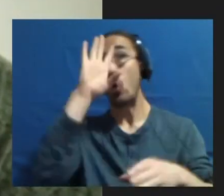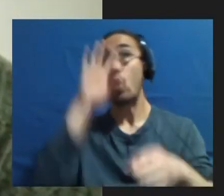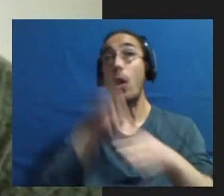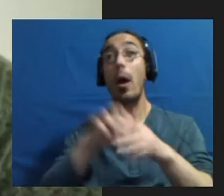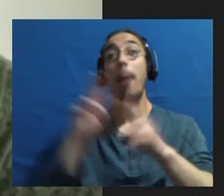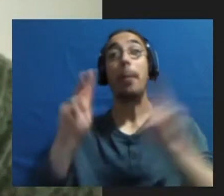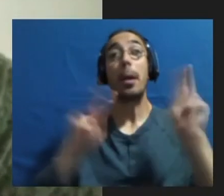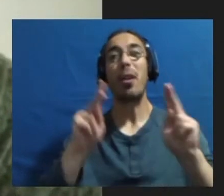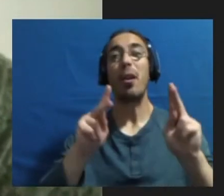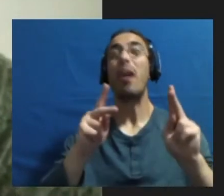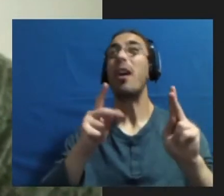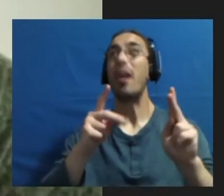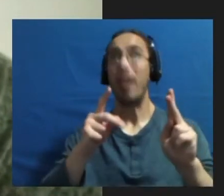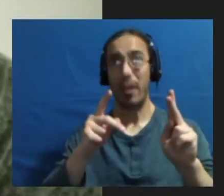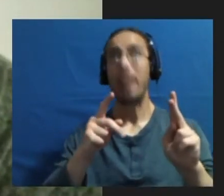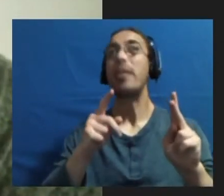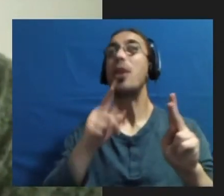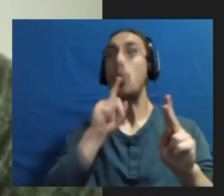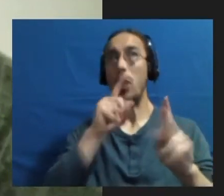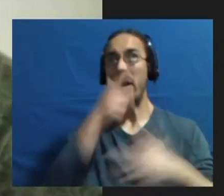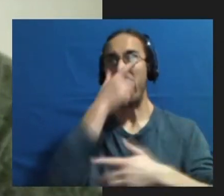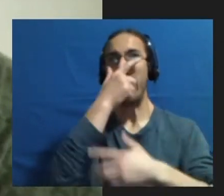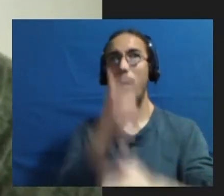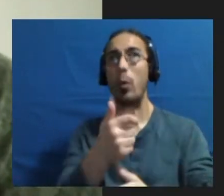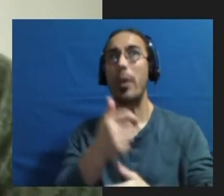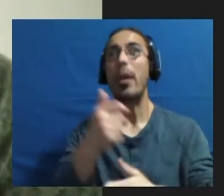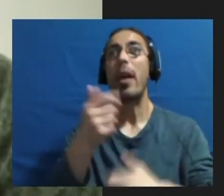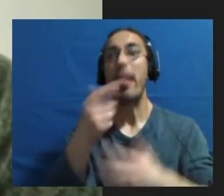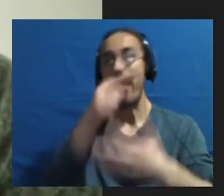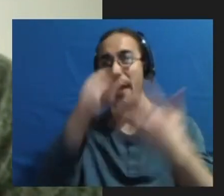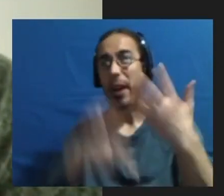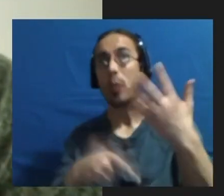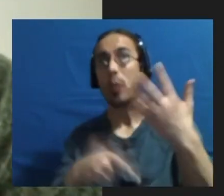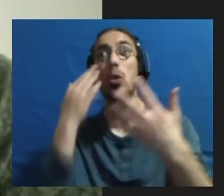because there's always something to learn, and I think